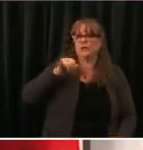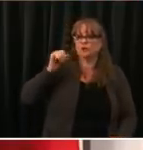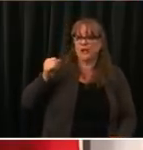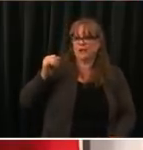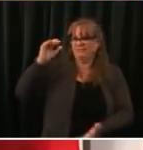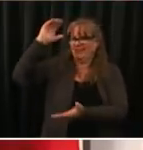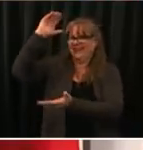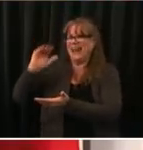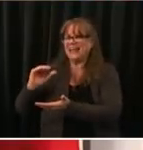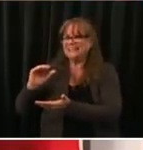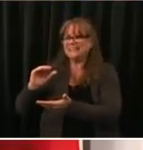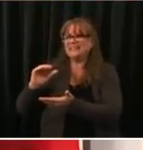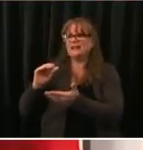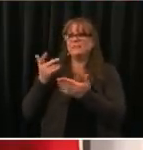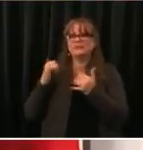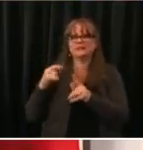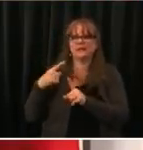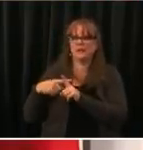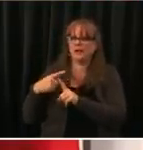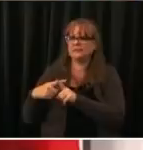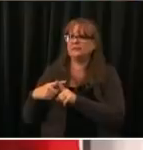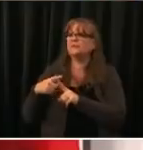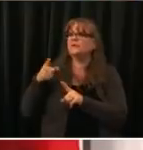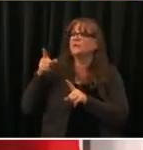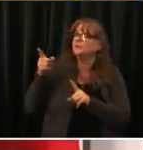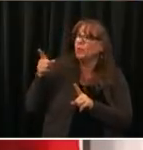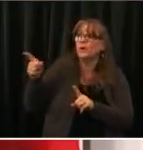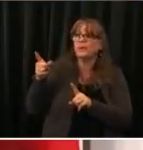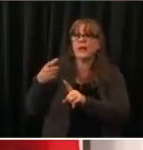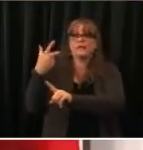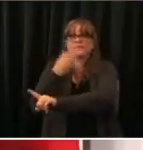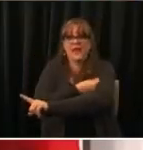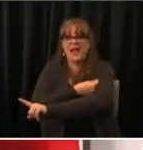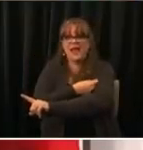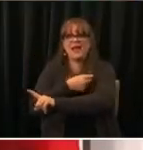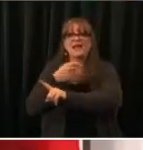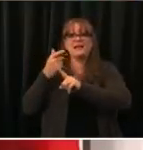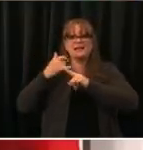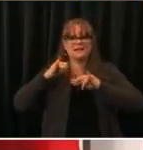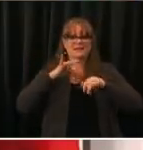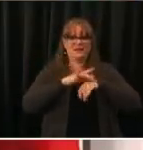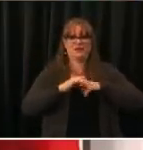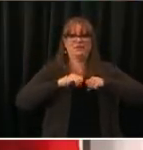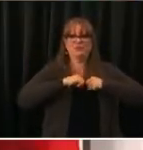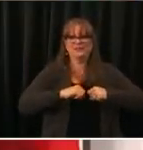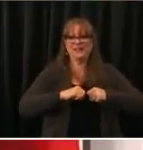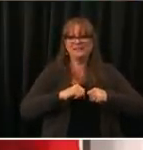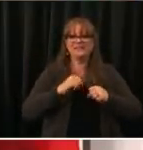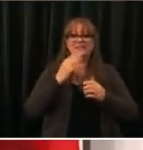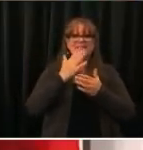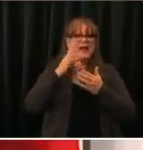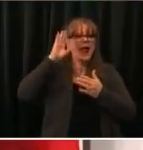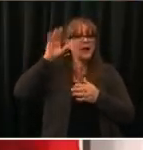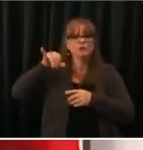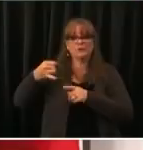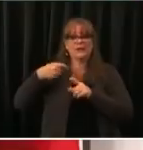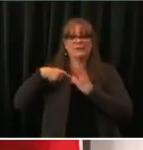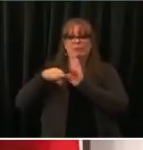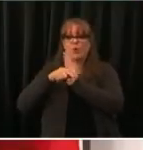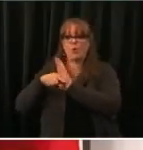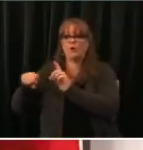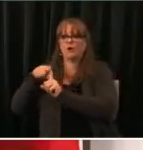is one dose and protection begins sooner. So there's advantages and disadvantages, but certainly the fact that it's only one dose and protections begin